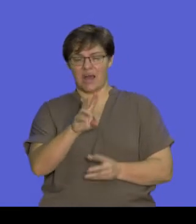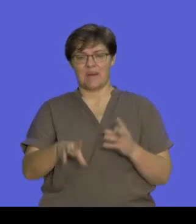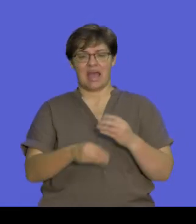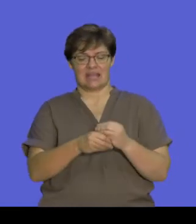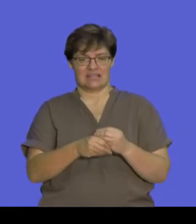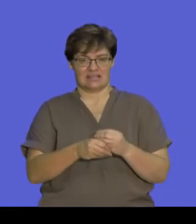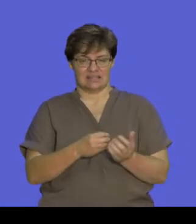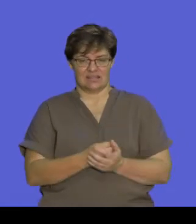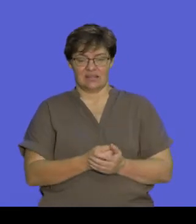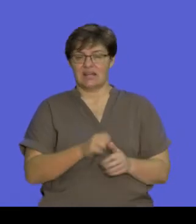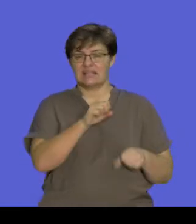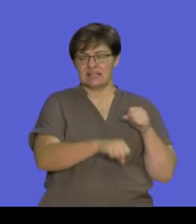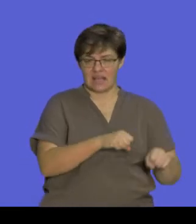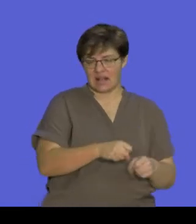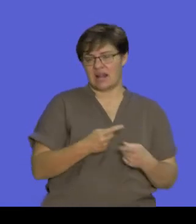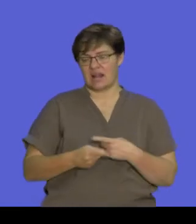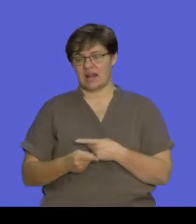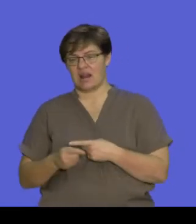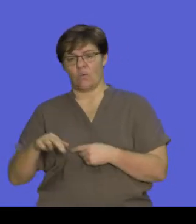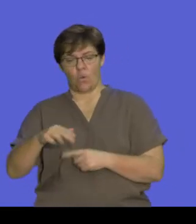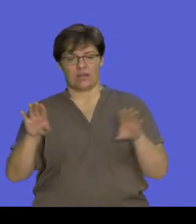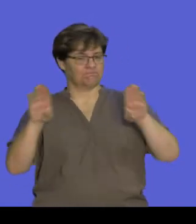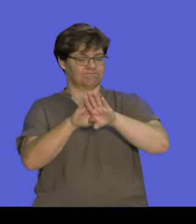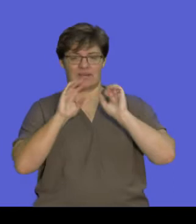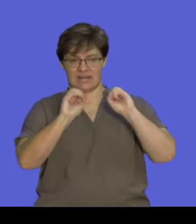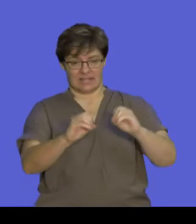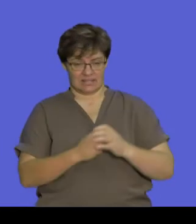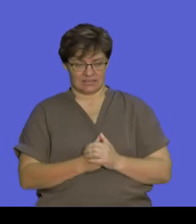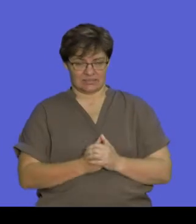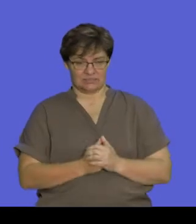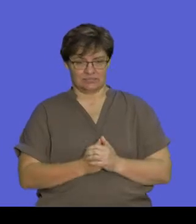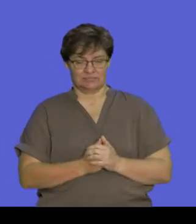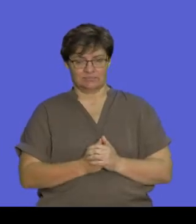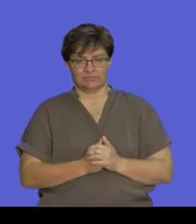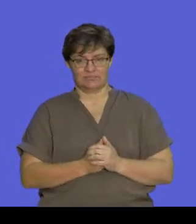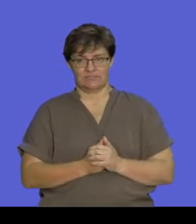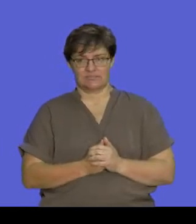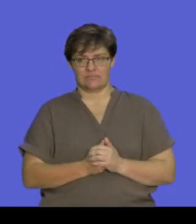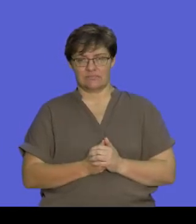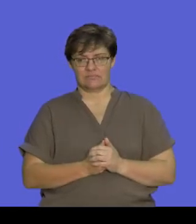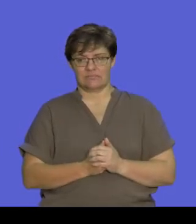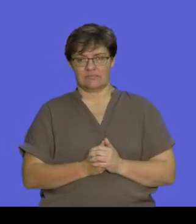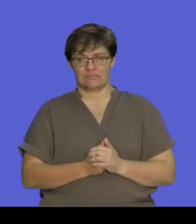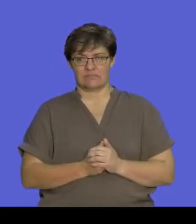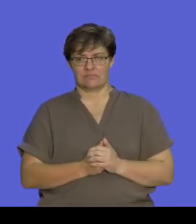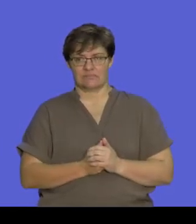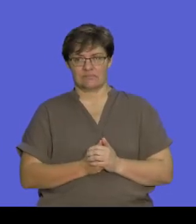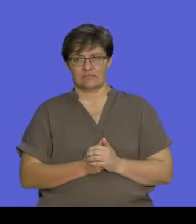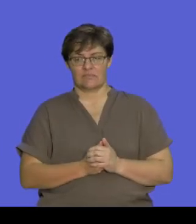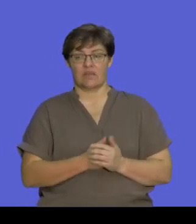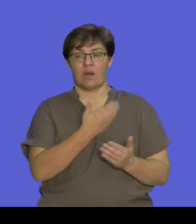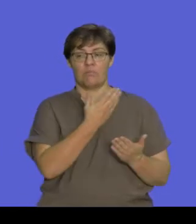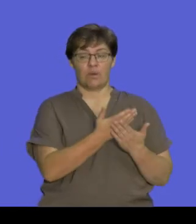intersection between cycling and walking. So in this case, I'm going to do the working over here, and we're going to say the